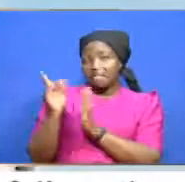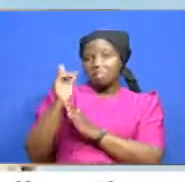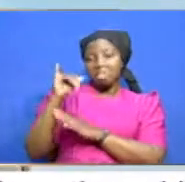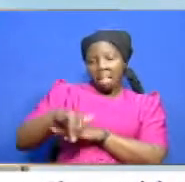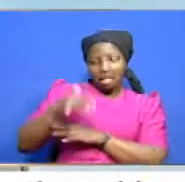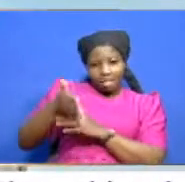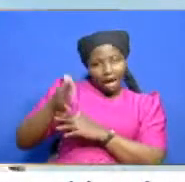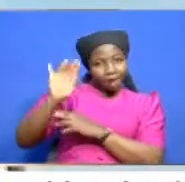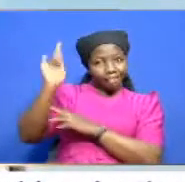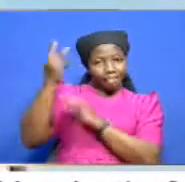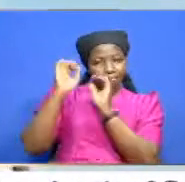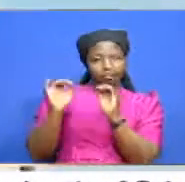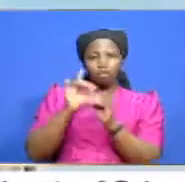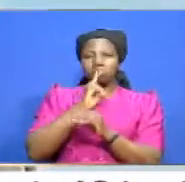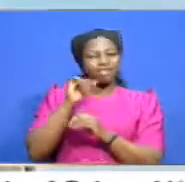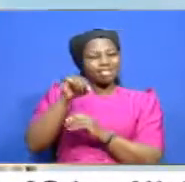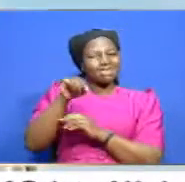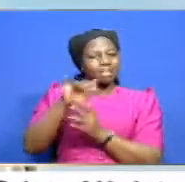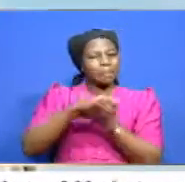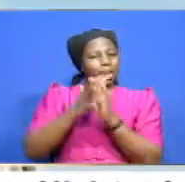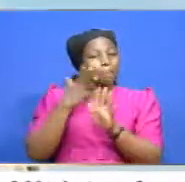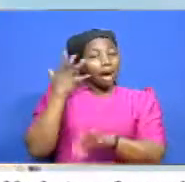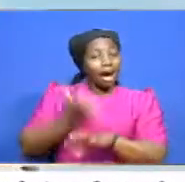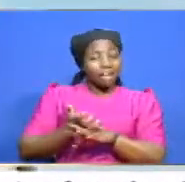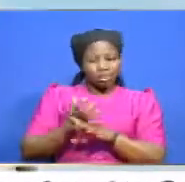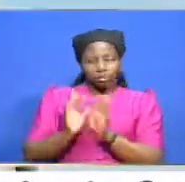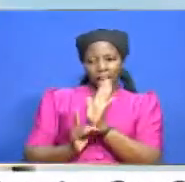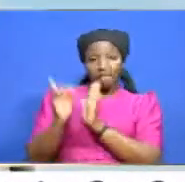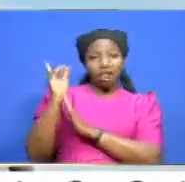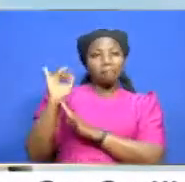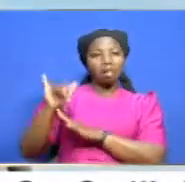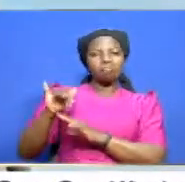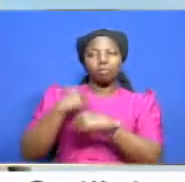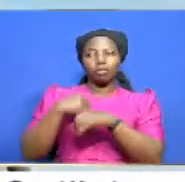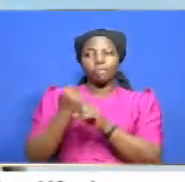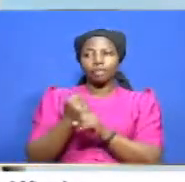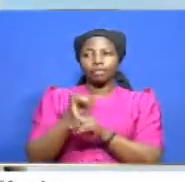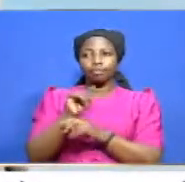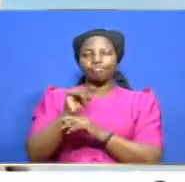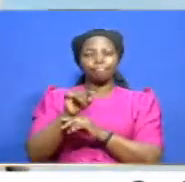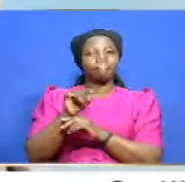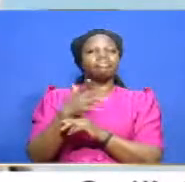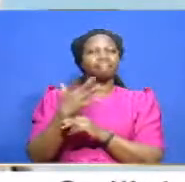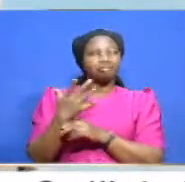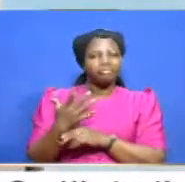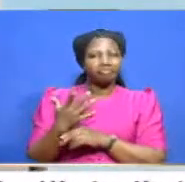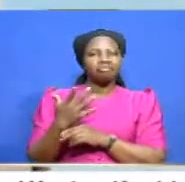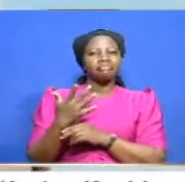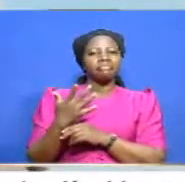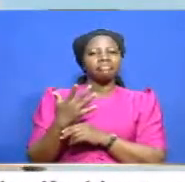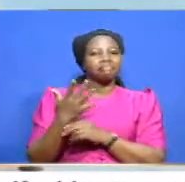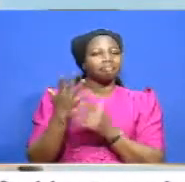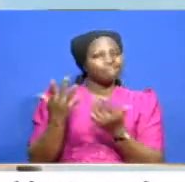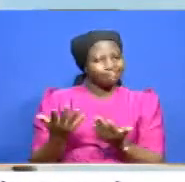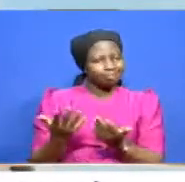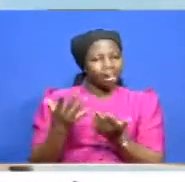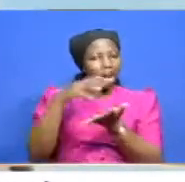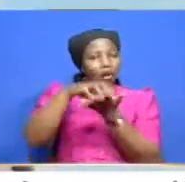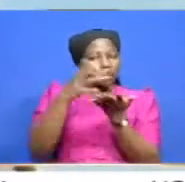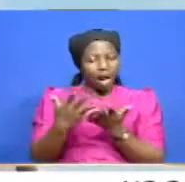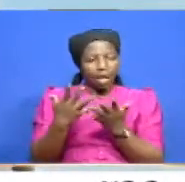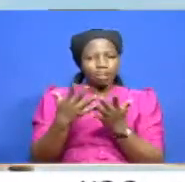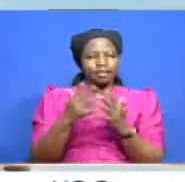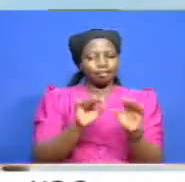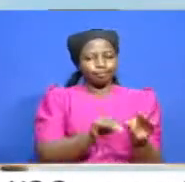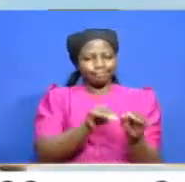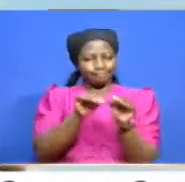So it was going to be very difficult to develop that, to make it a criteria that our transition at class